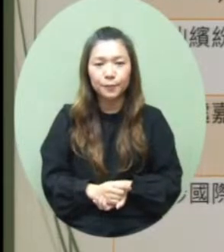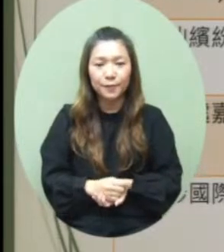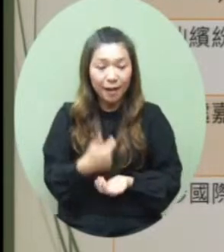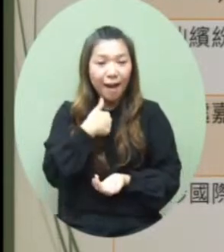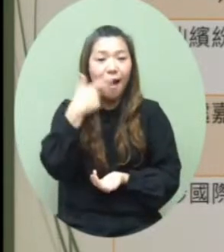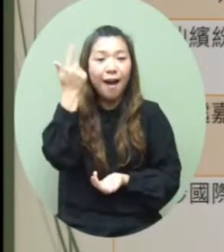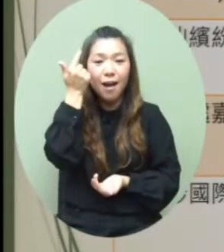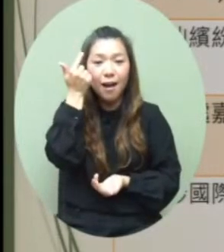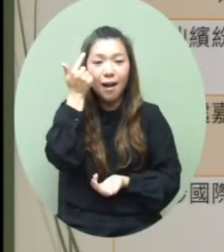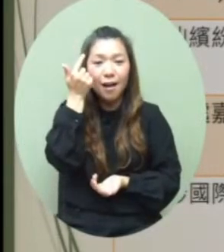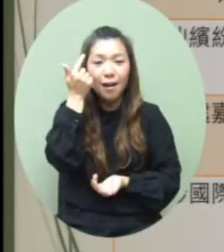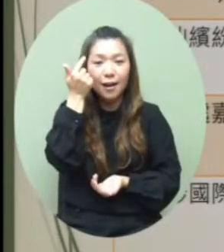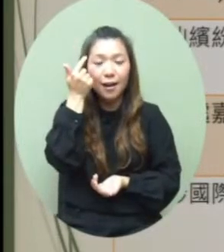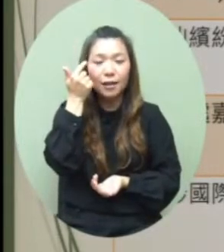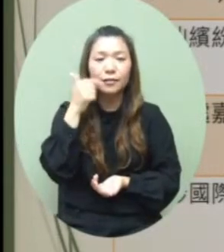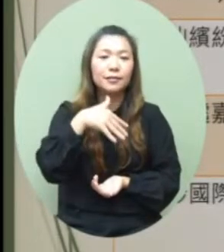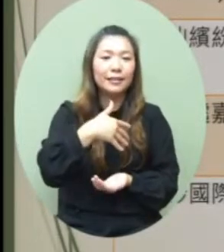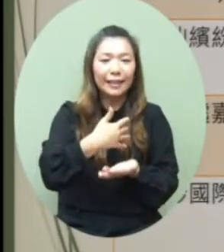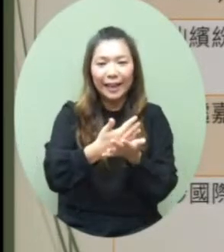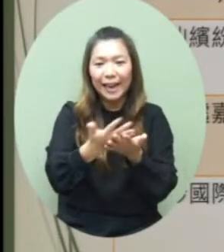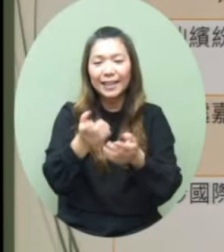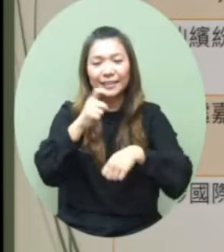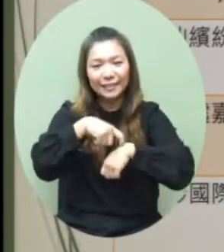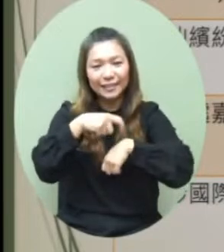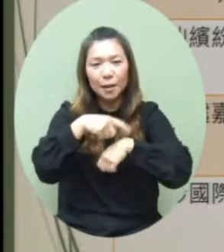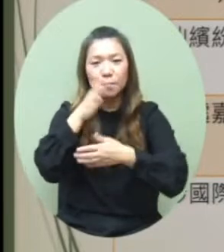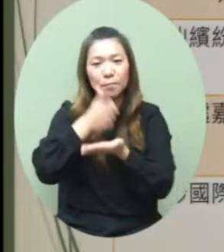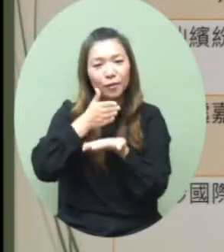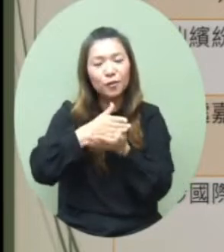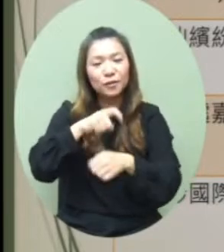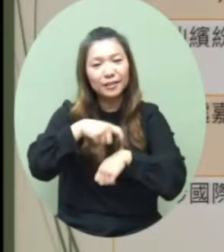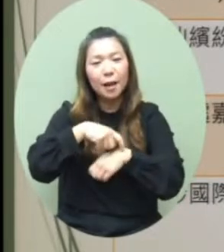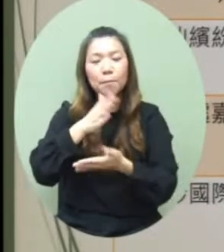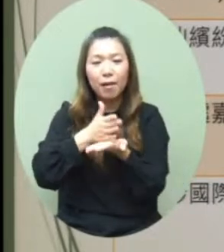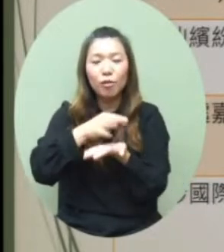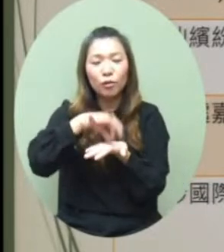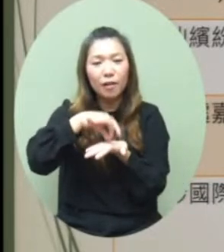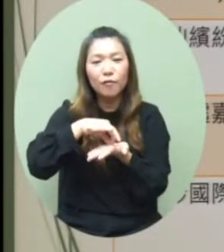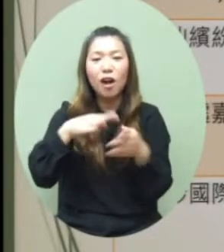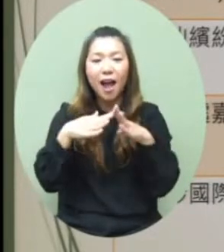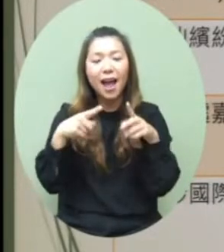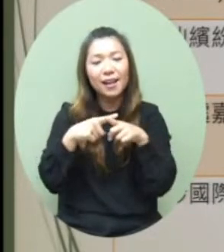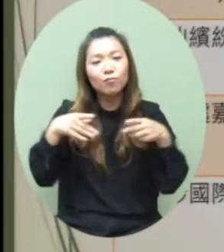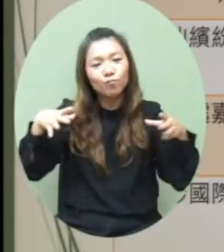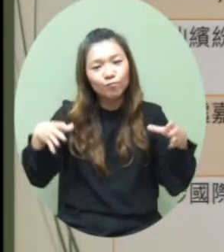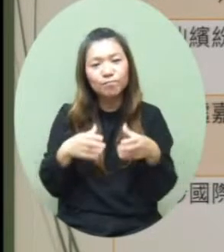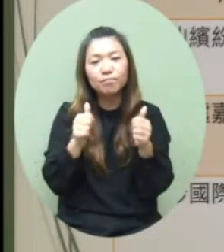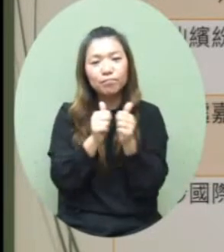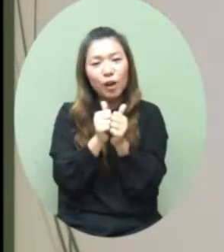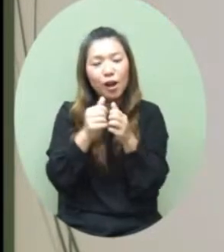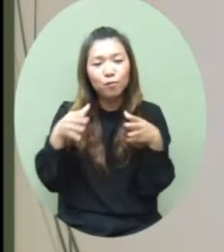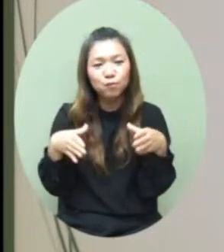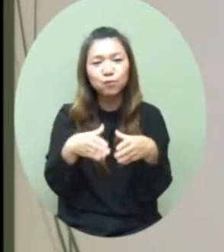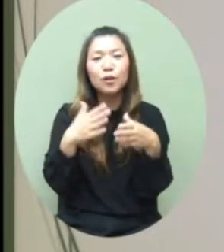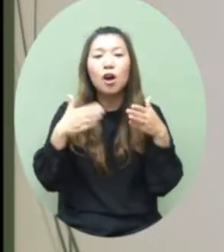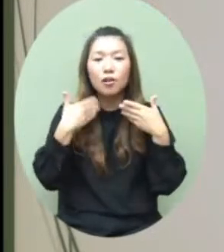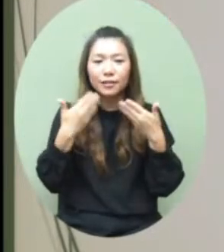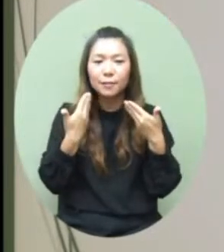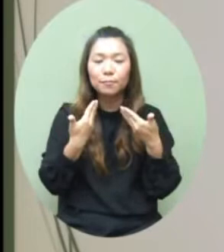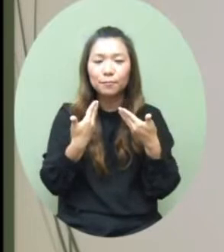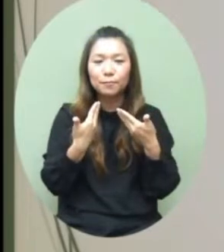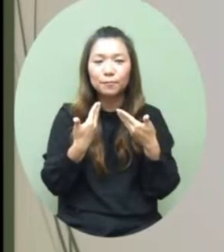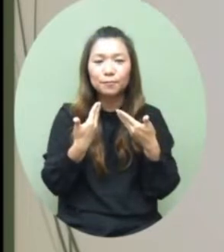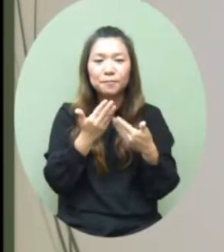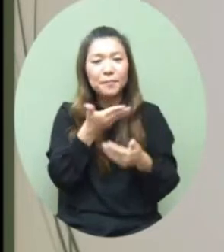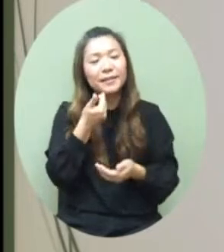similar gourmet fairs will be held. The goal is that at different places and on